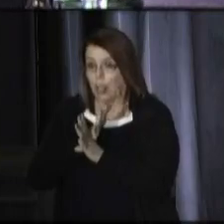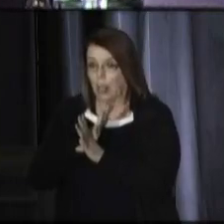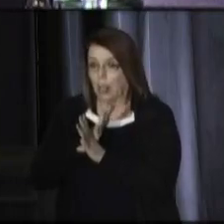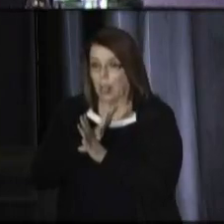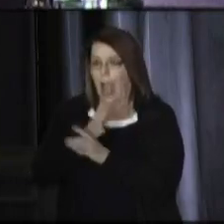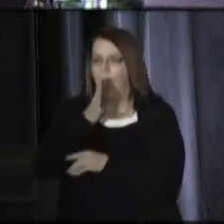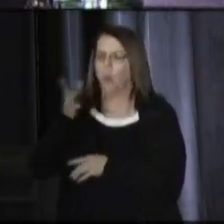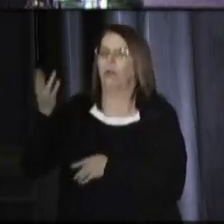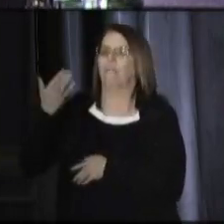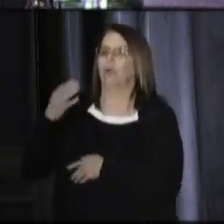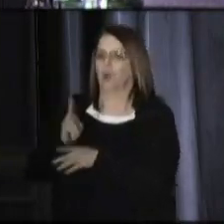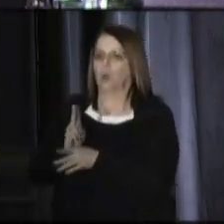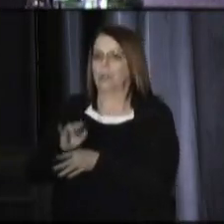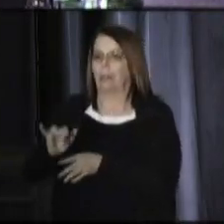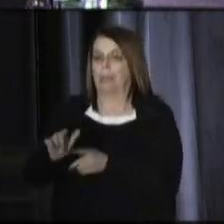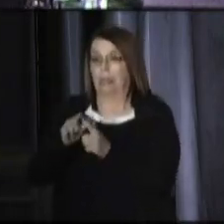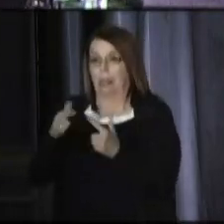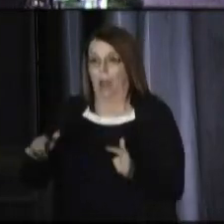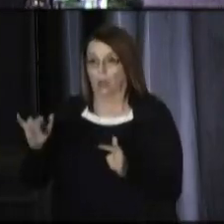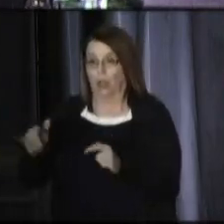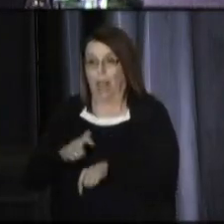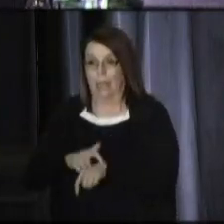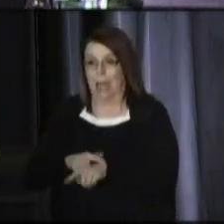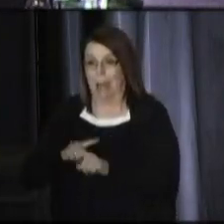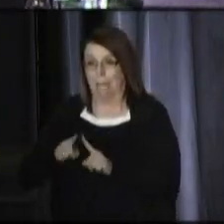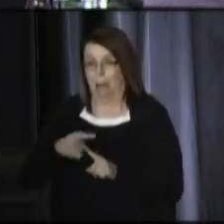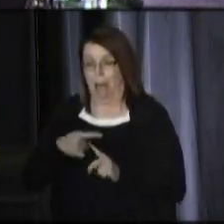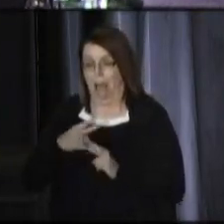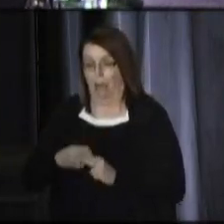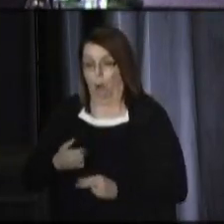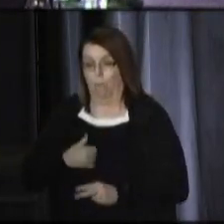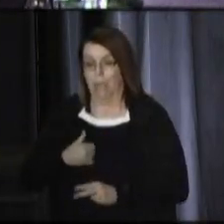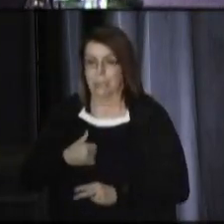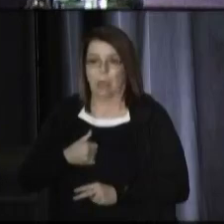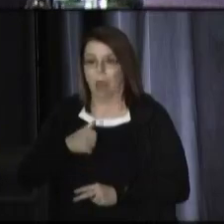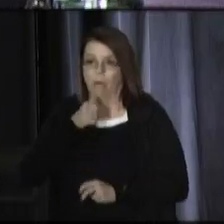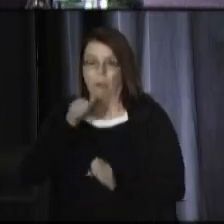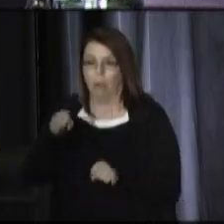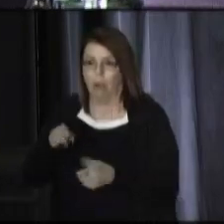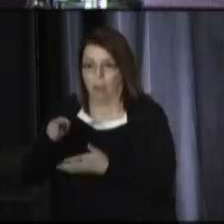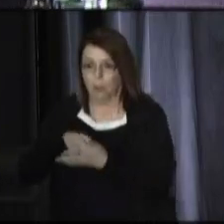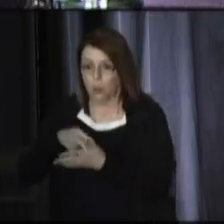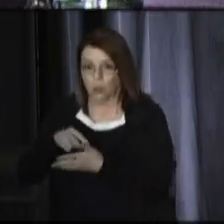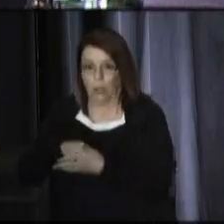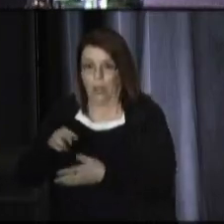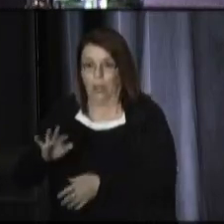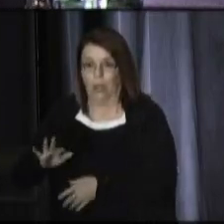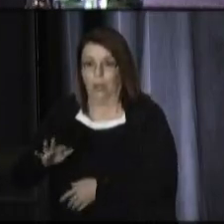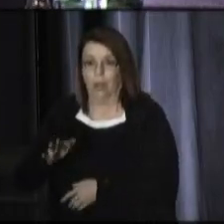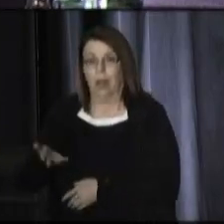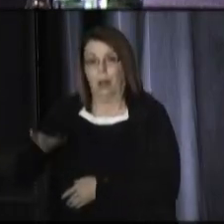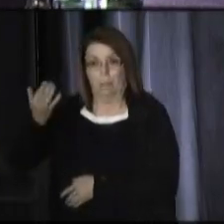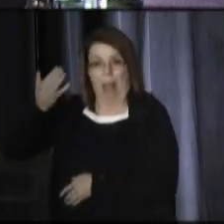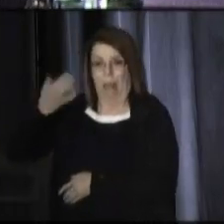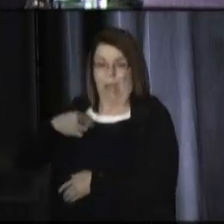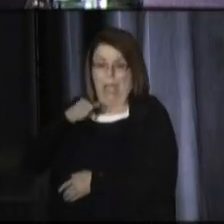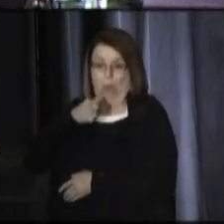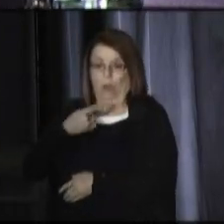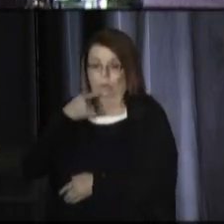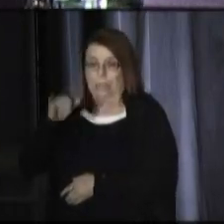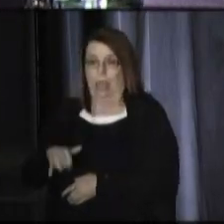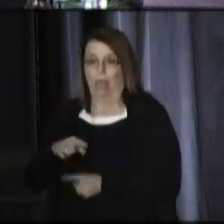My mom and dad were never up that late, but when Tita Norma arrived from Canada, it was like, and more than the story, I heard the